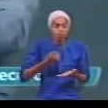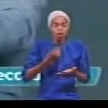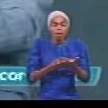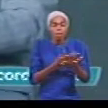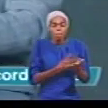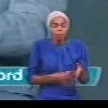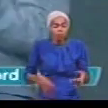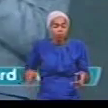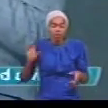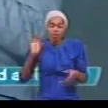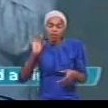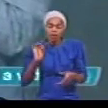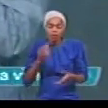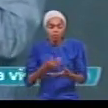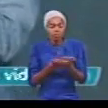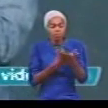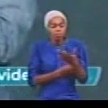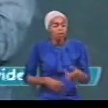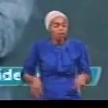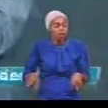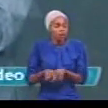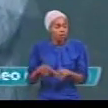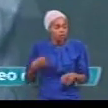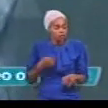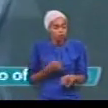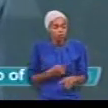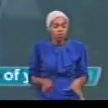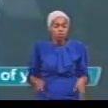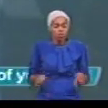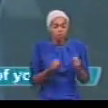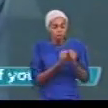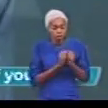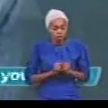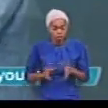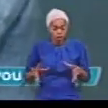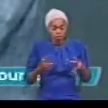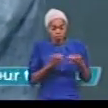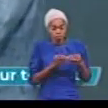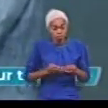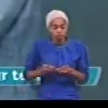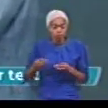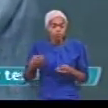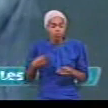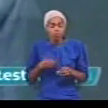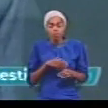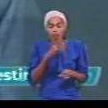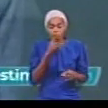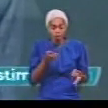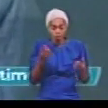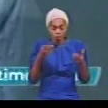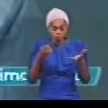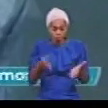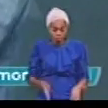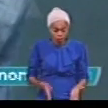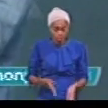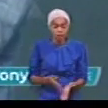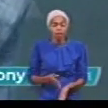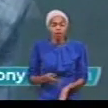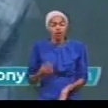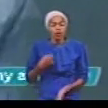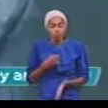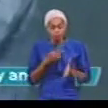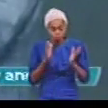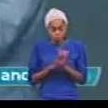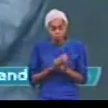conference center. Lord God Almighty, in the evening, we are coming back here. Oh God Almighty, we pray you bring the